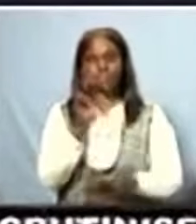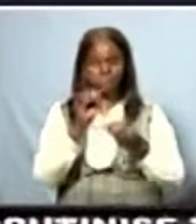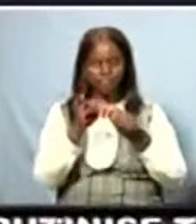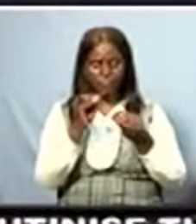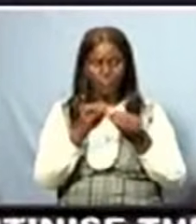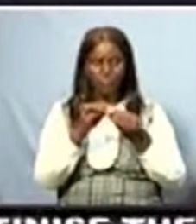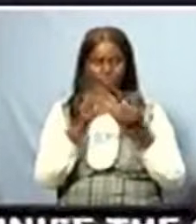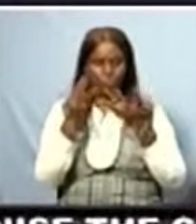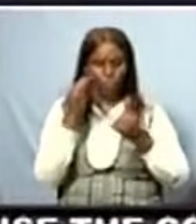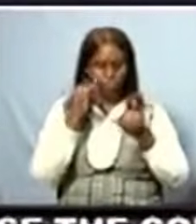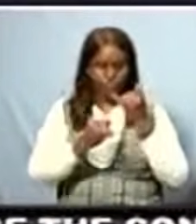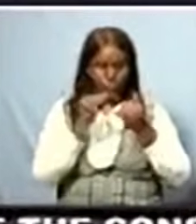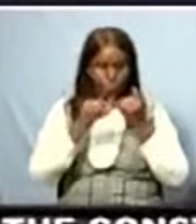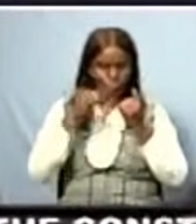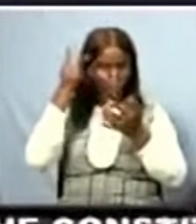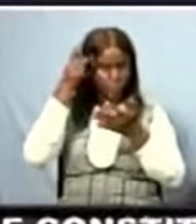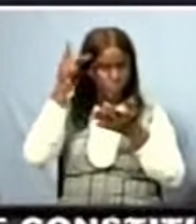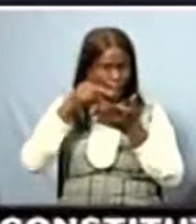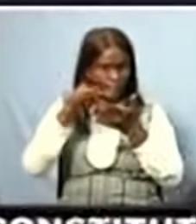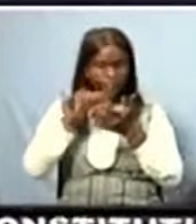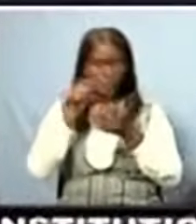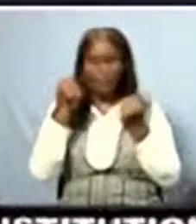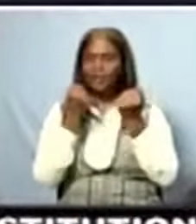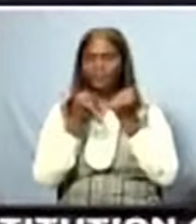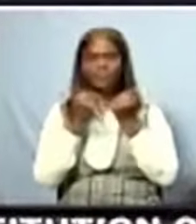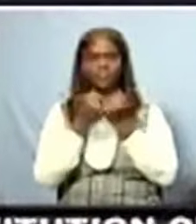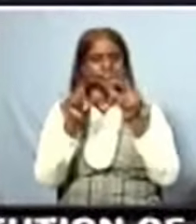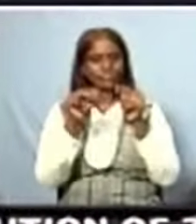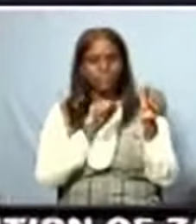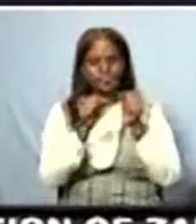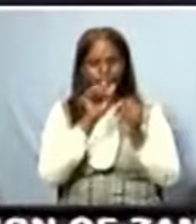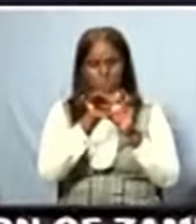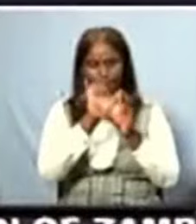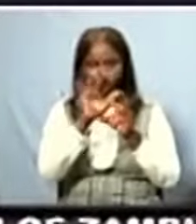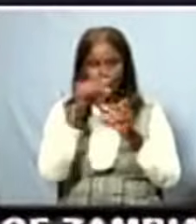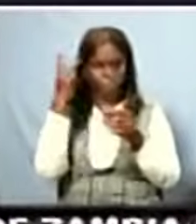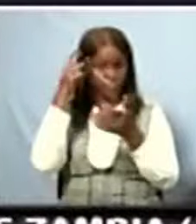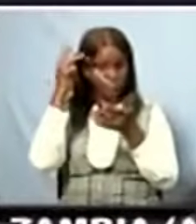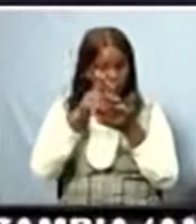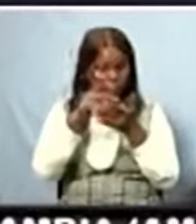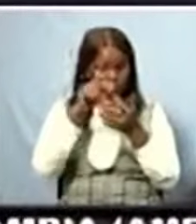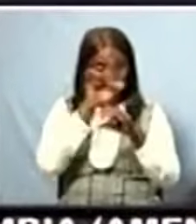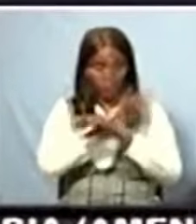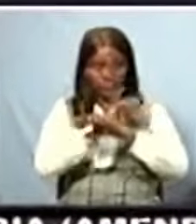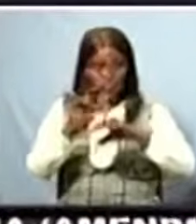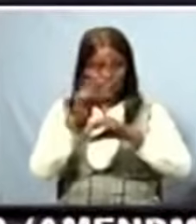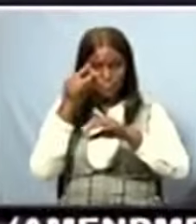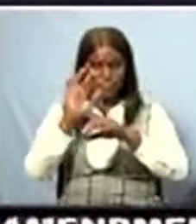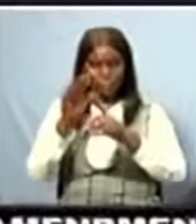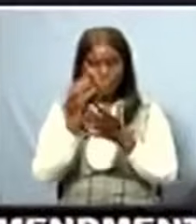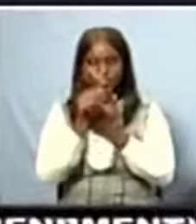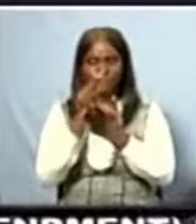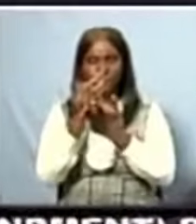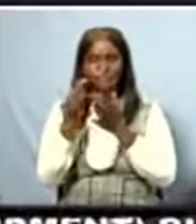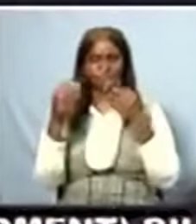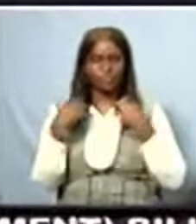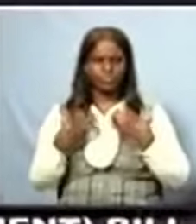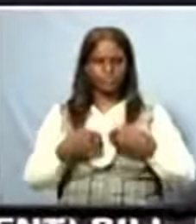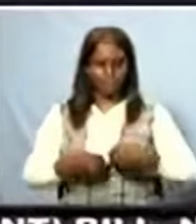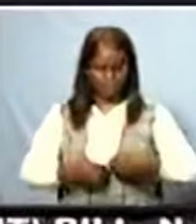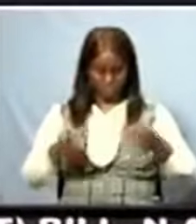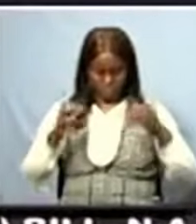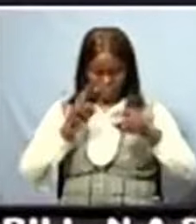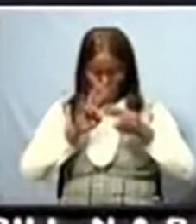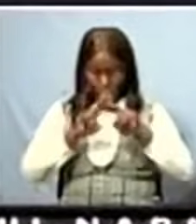Furthermore, the fragmentation of political parties does not support a system in which parties are allowed to fill a vacancy for the office of mayor,